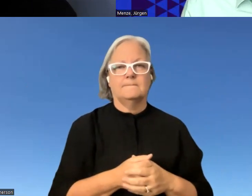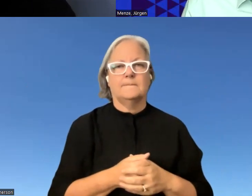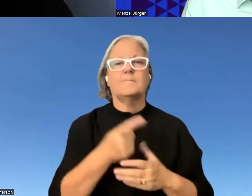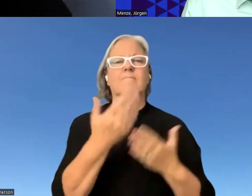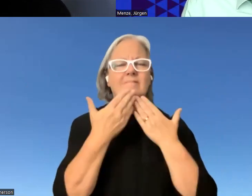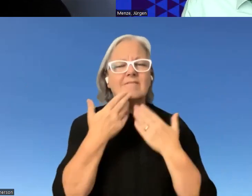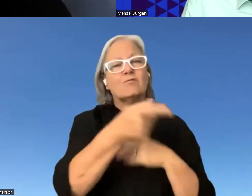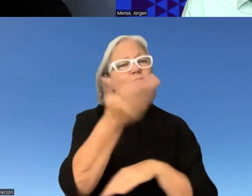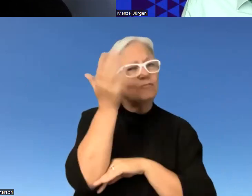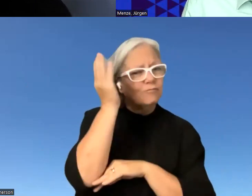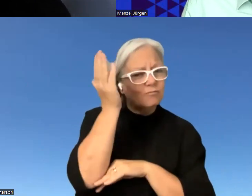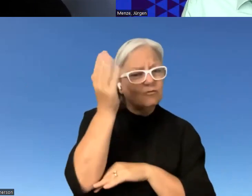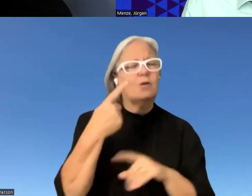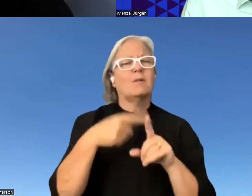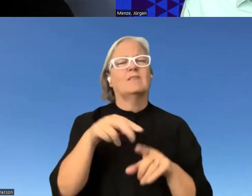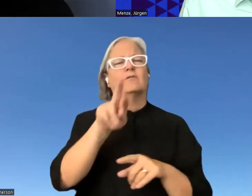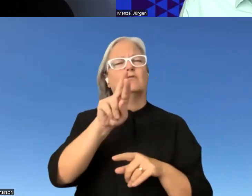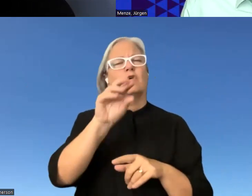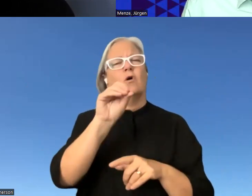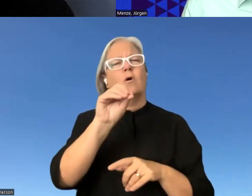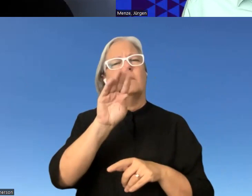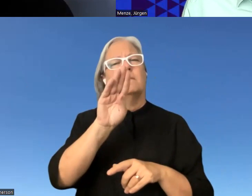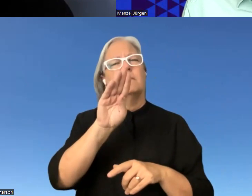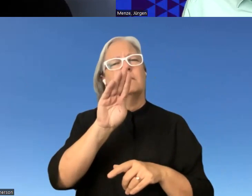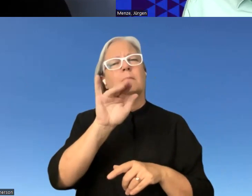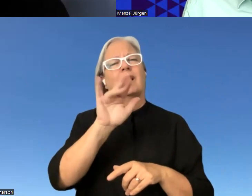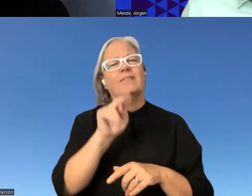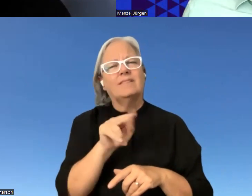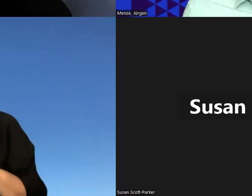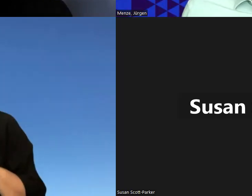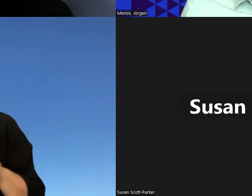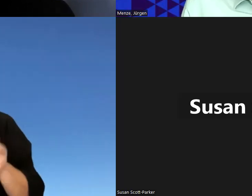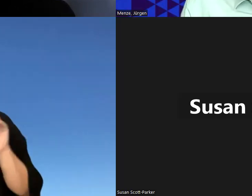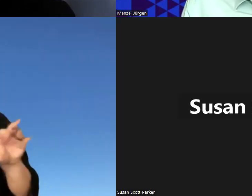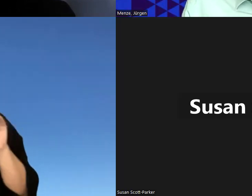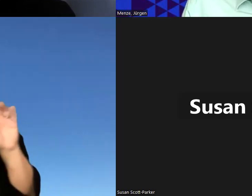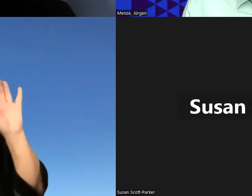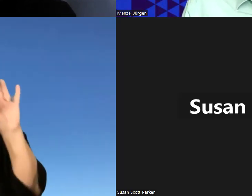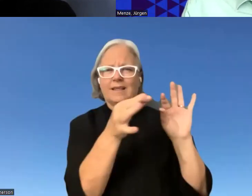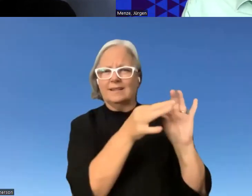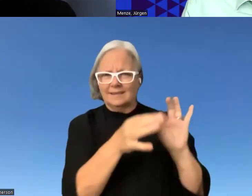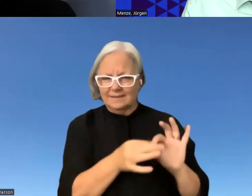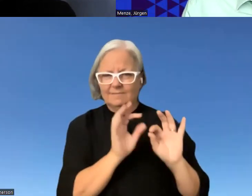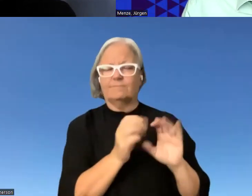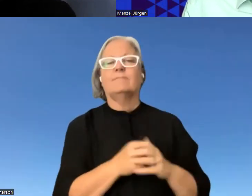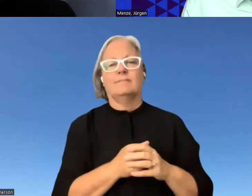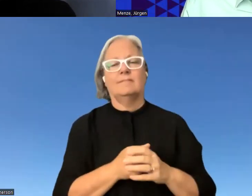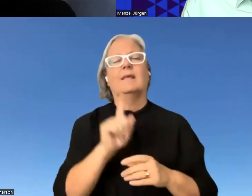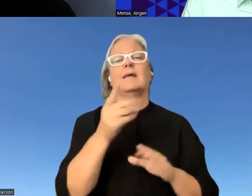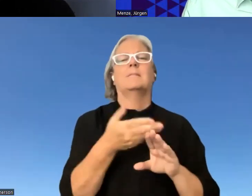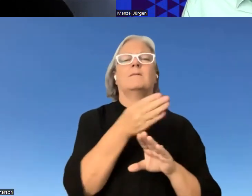for sending already relevant links in the chat. Now, just before I give the floor to Susan